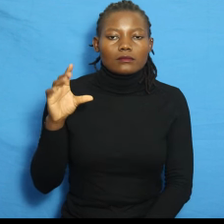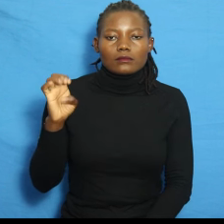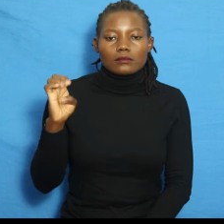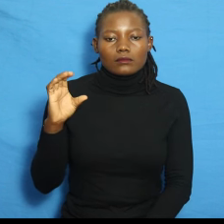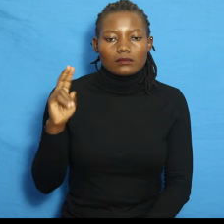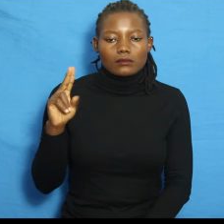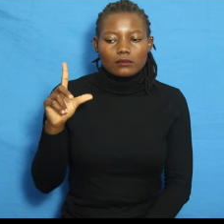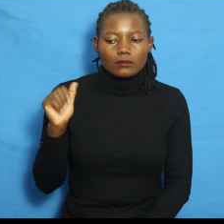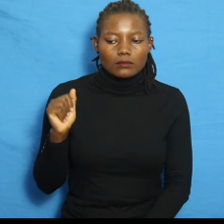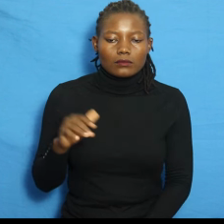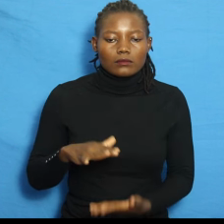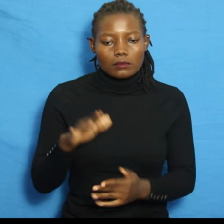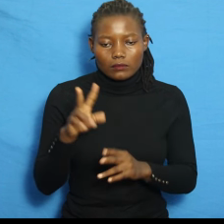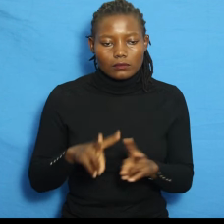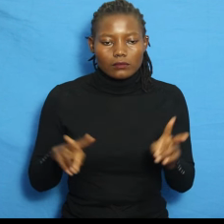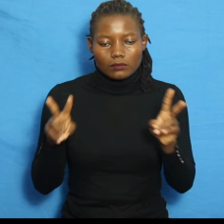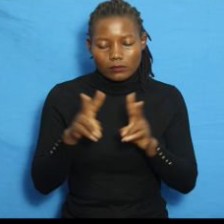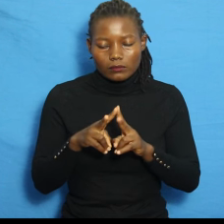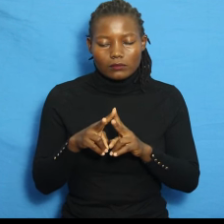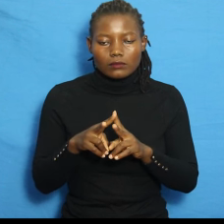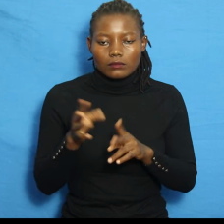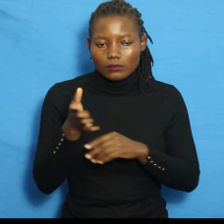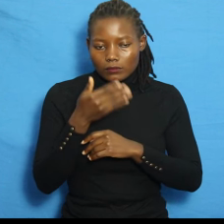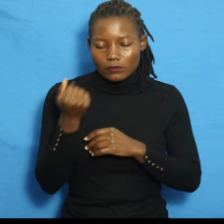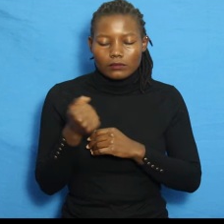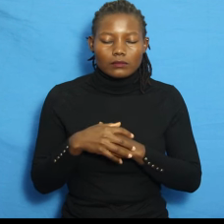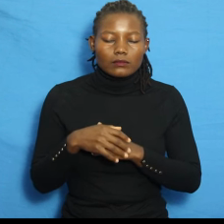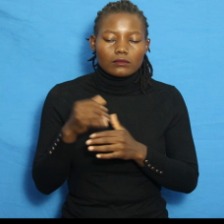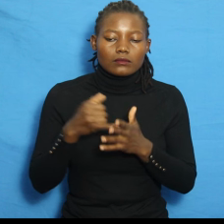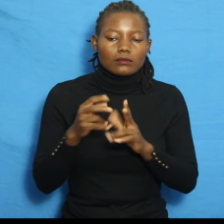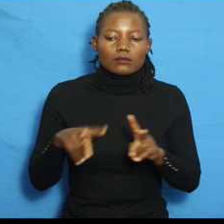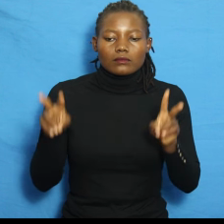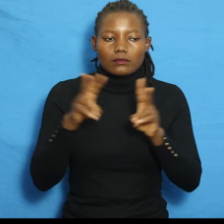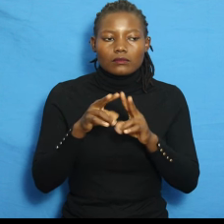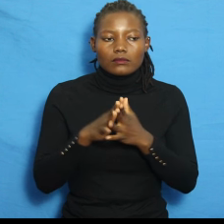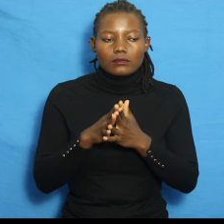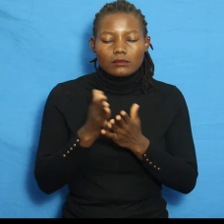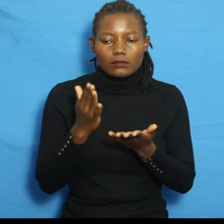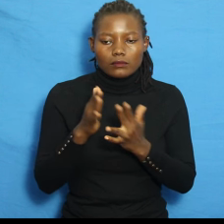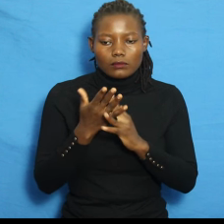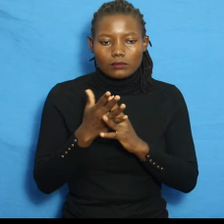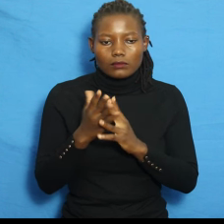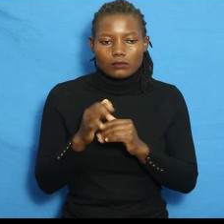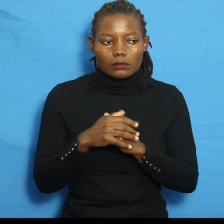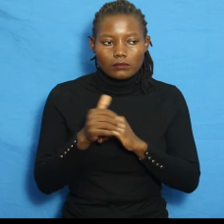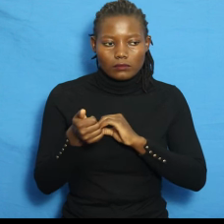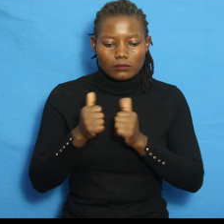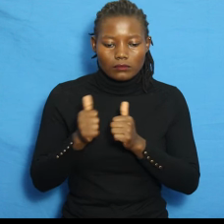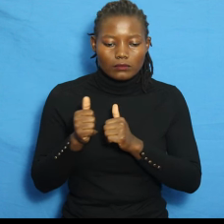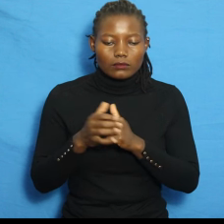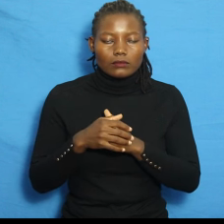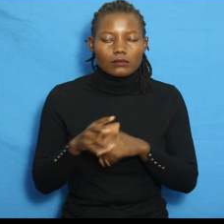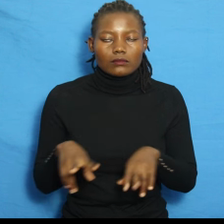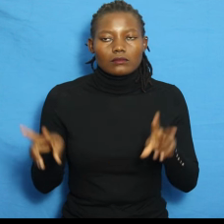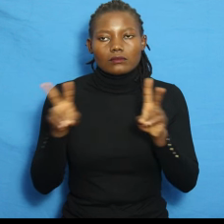molecular interaction that you have, the greater the value of this coefficient of friction. It is a value